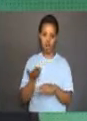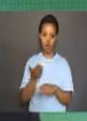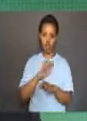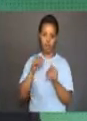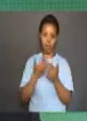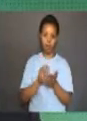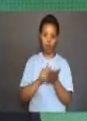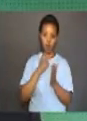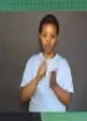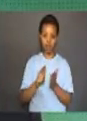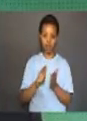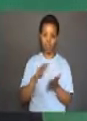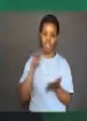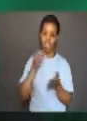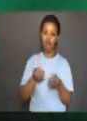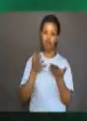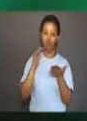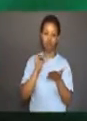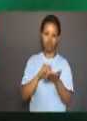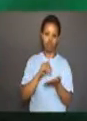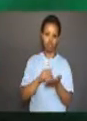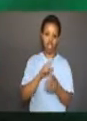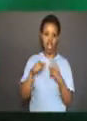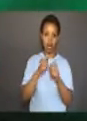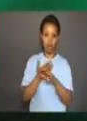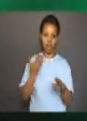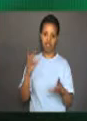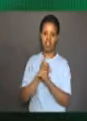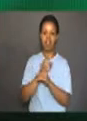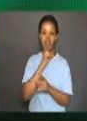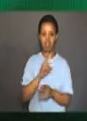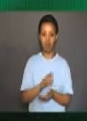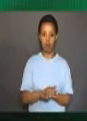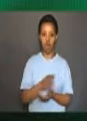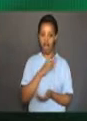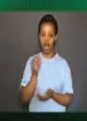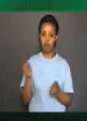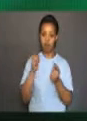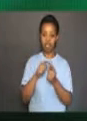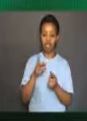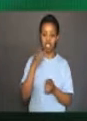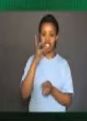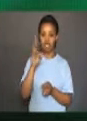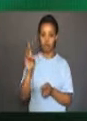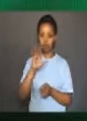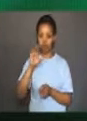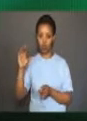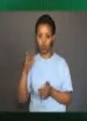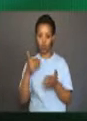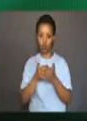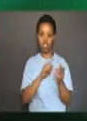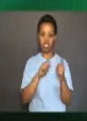few thousand years ago. It was not until the 1700s when a